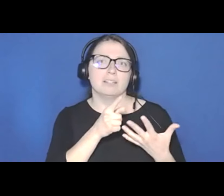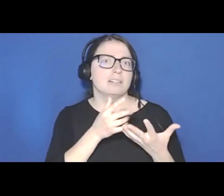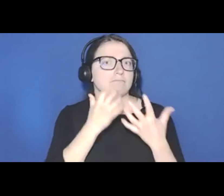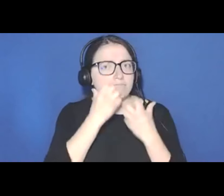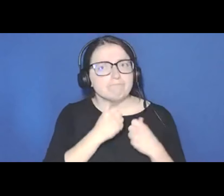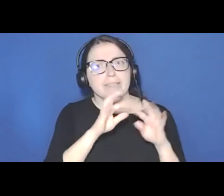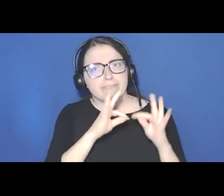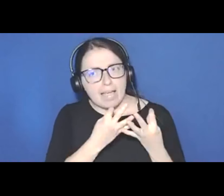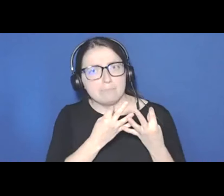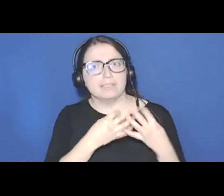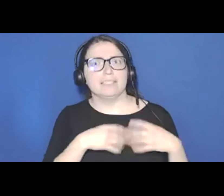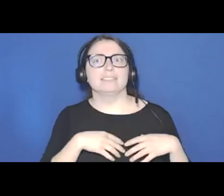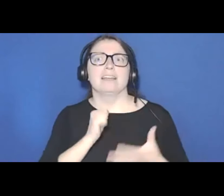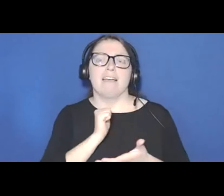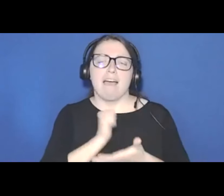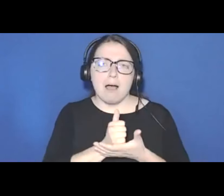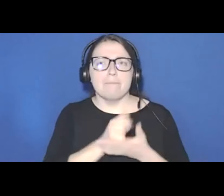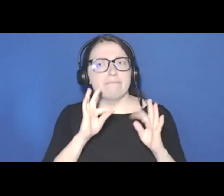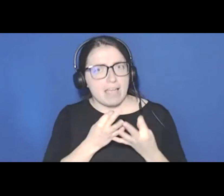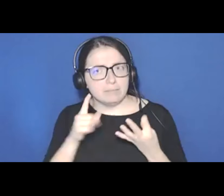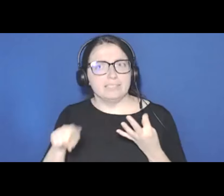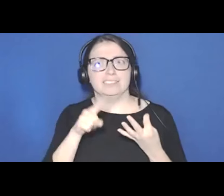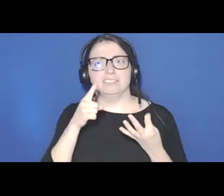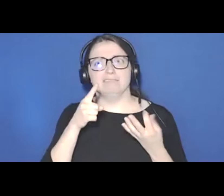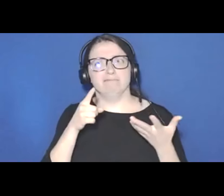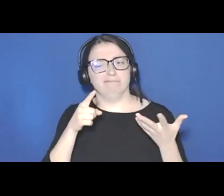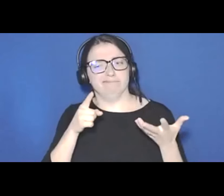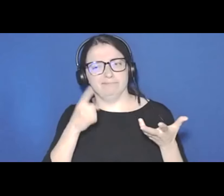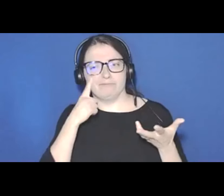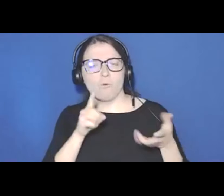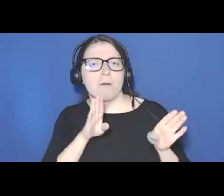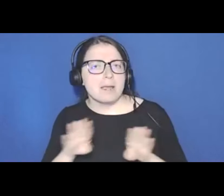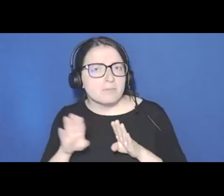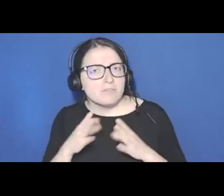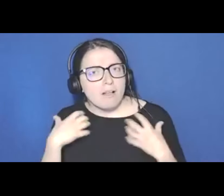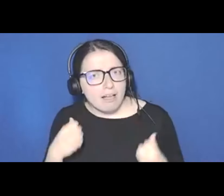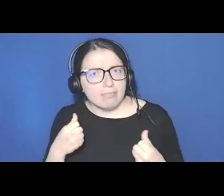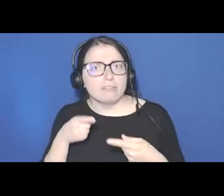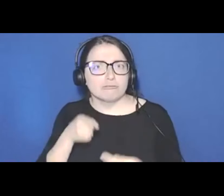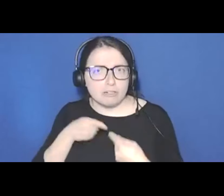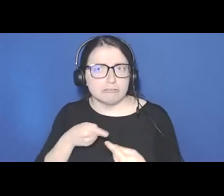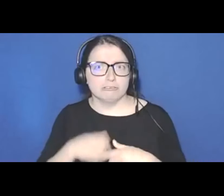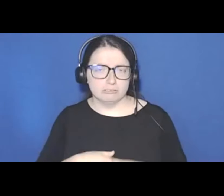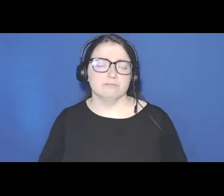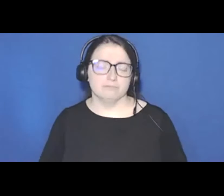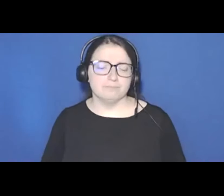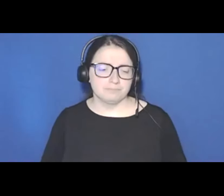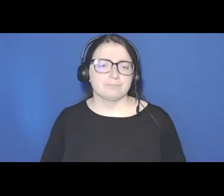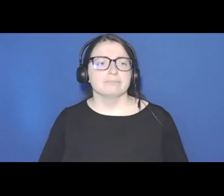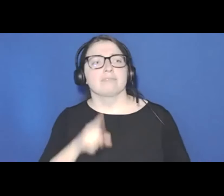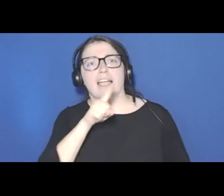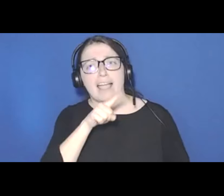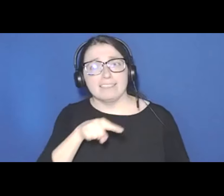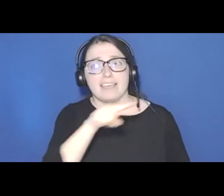with behavioral health struggles, and really through their generosity have allowed us to